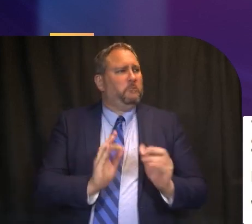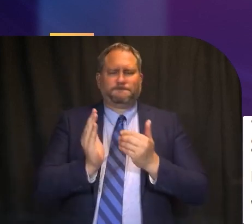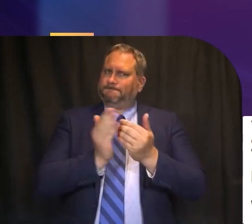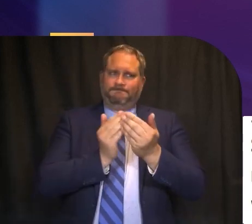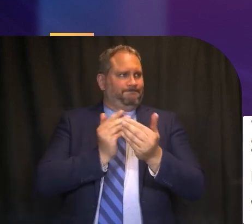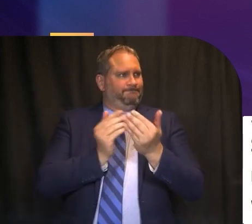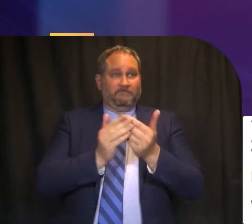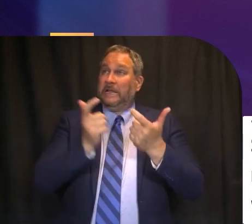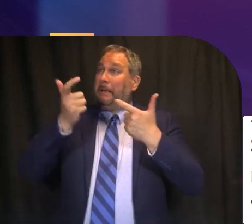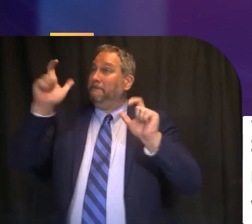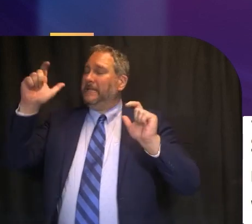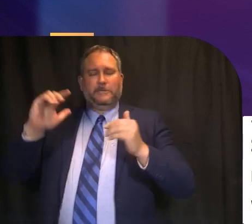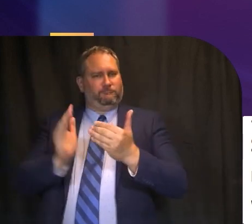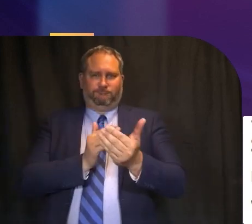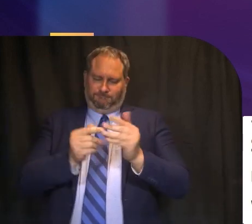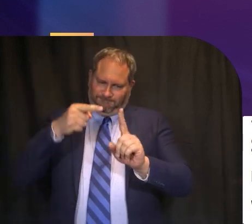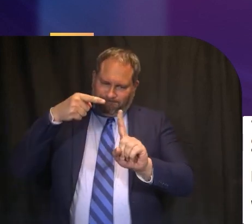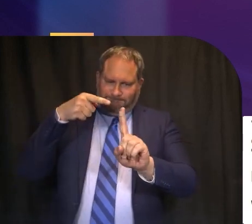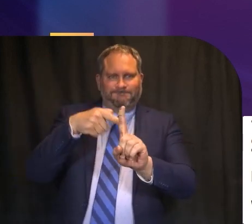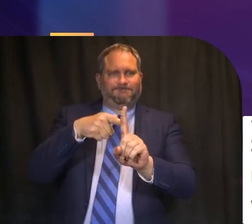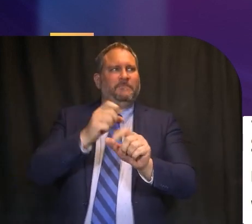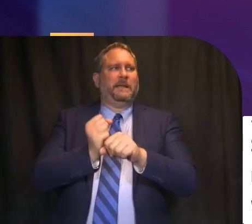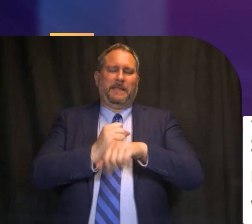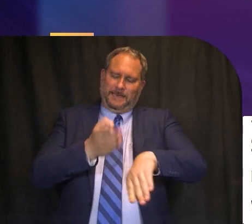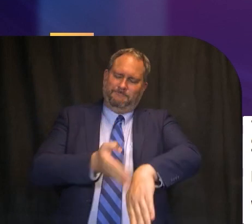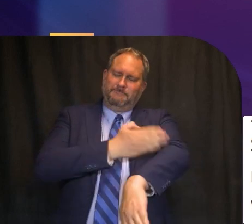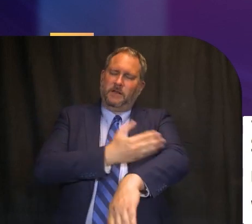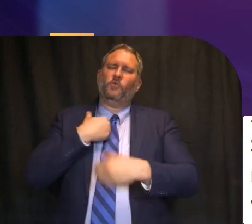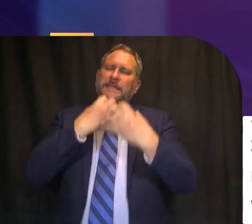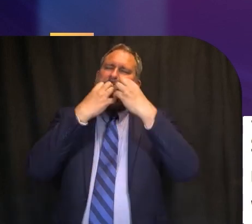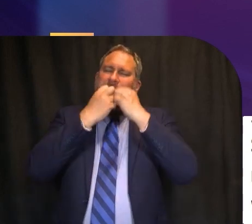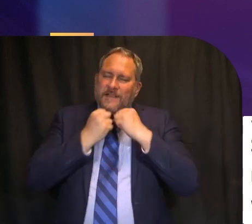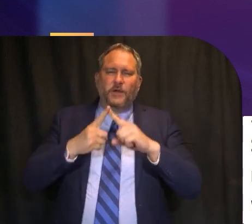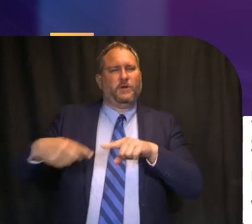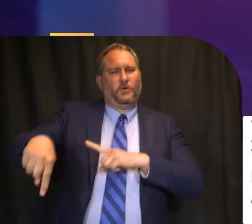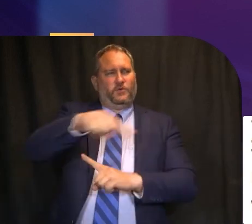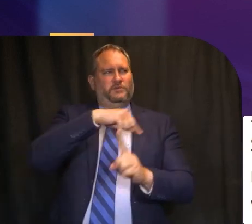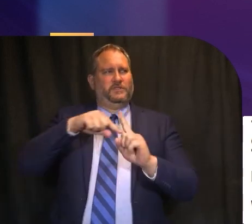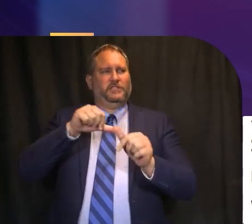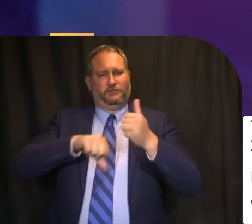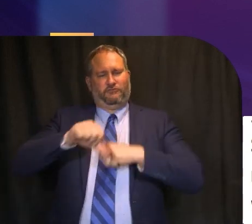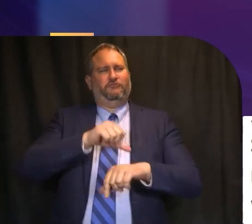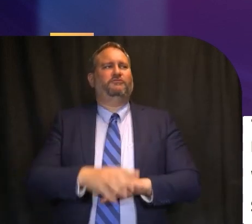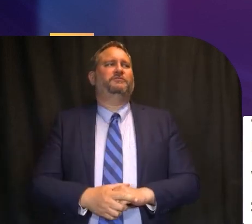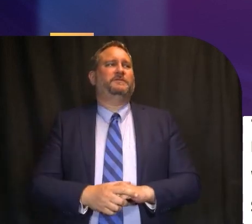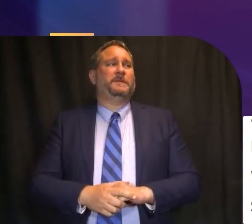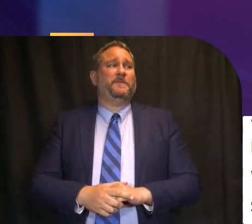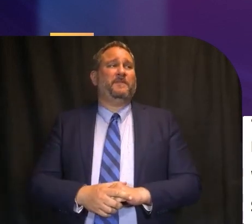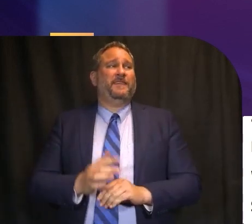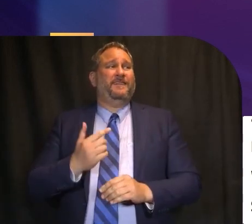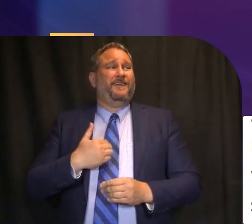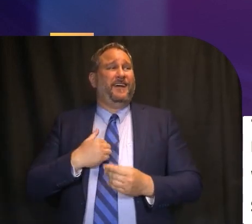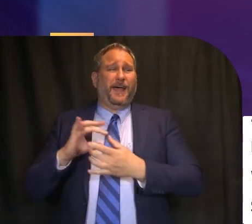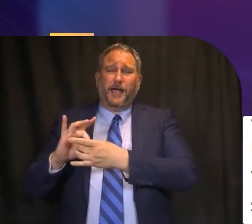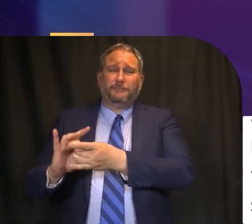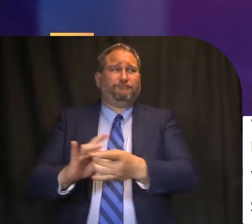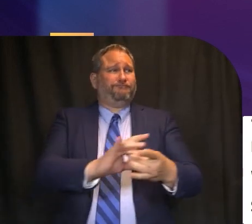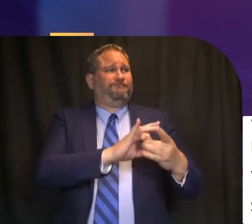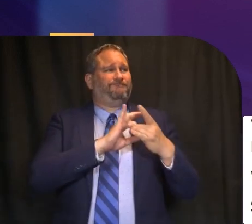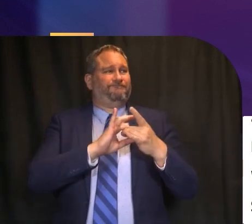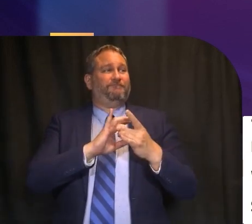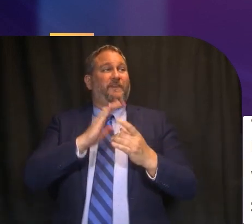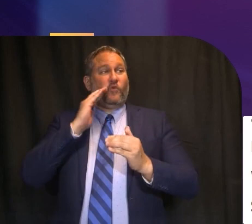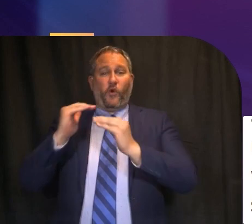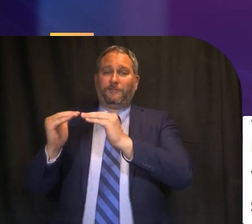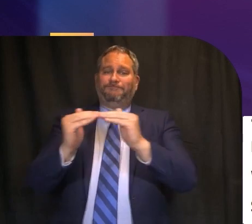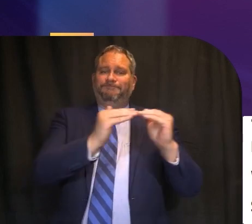one another, and in offering our solidarity as a fellow fighter for equality. I, for one, will try